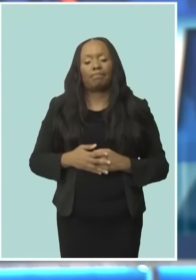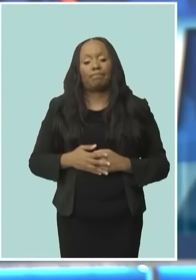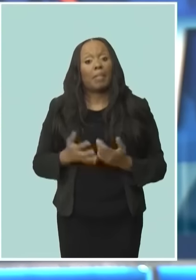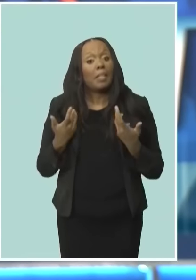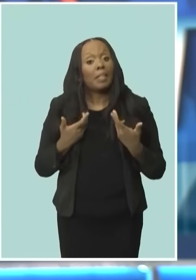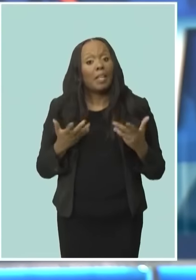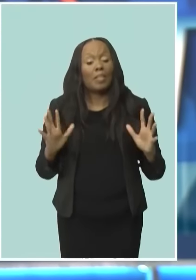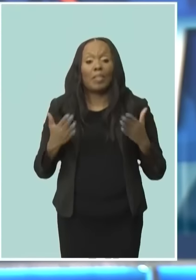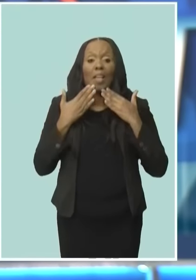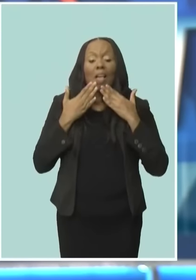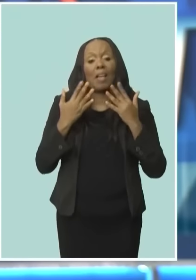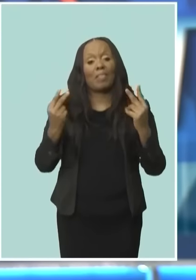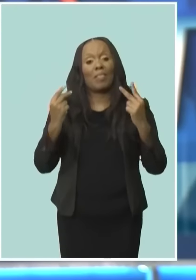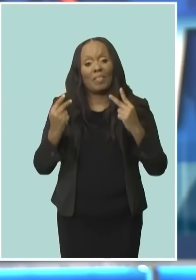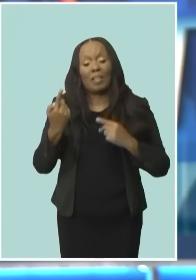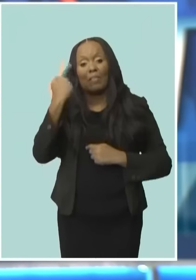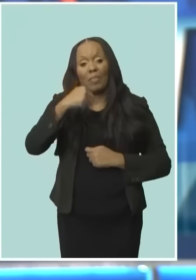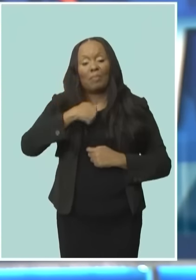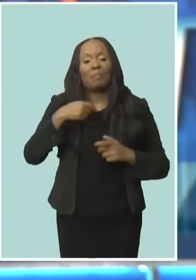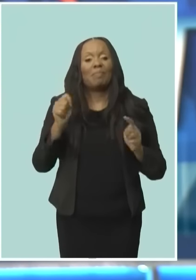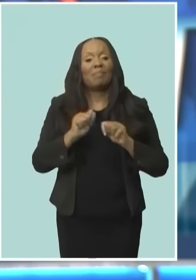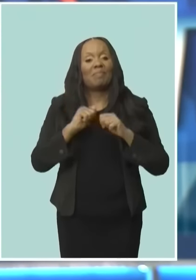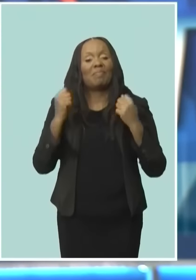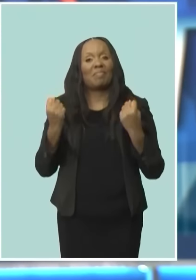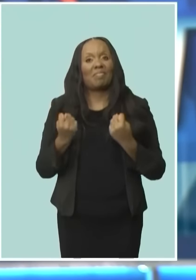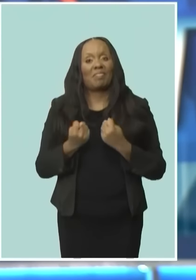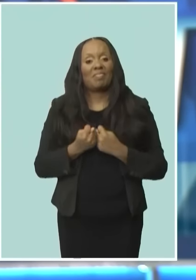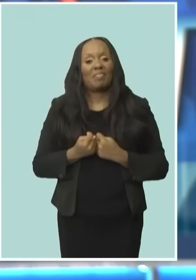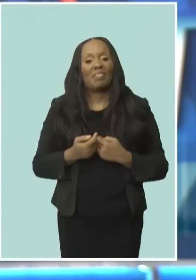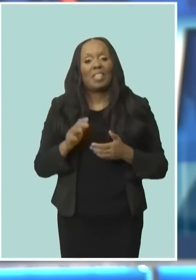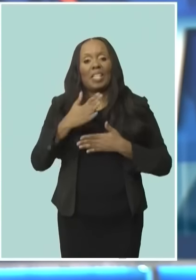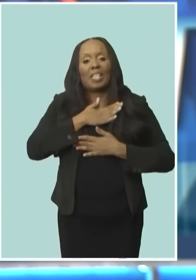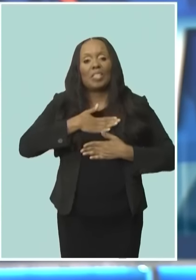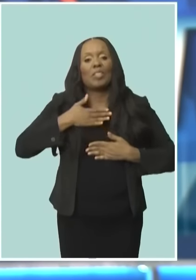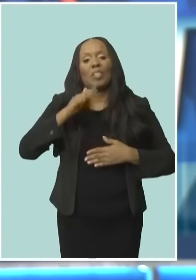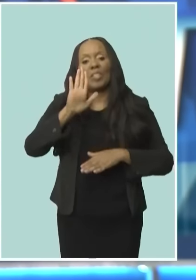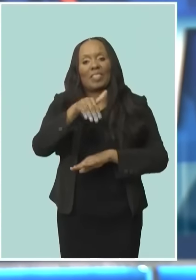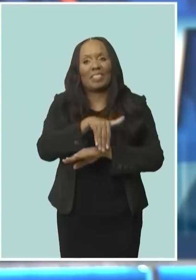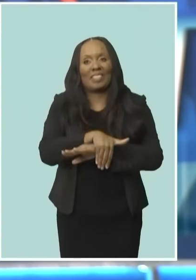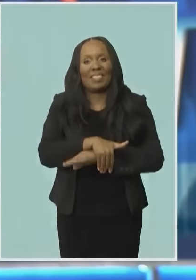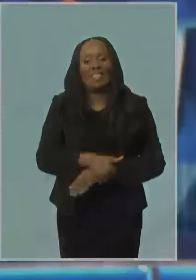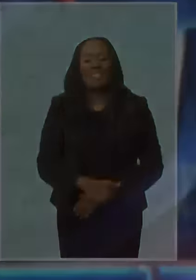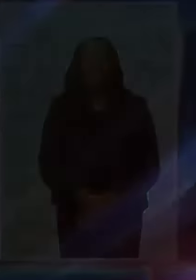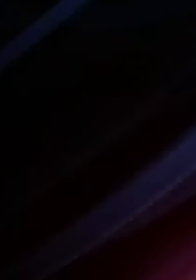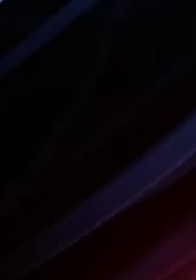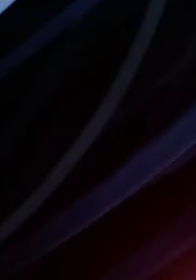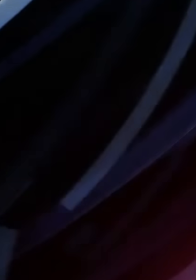you so much for spending the time with us. On behalf of the entire crew, do enjoy the rest of your night.